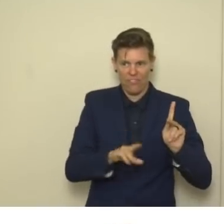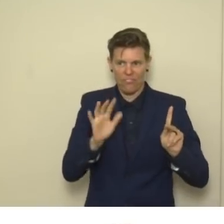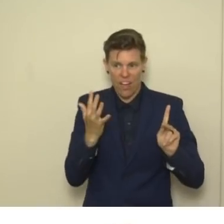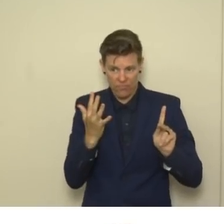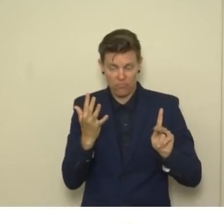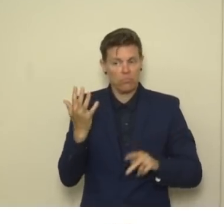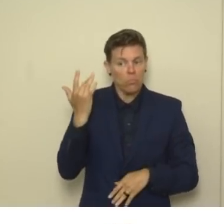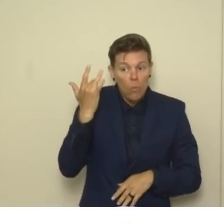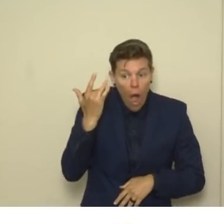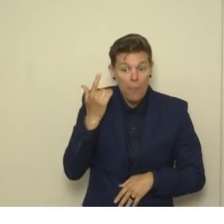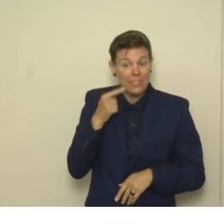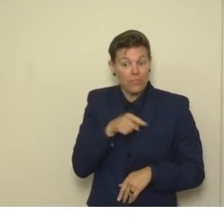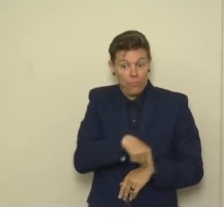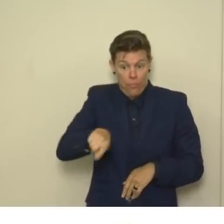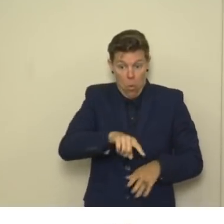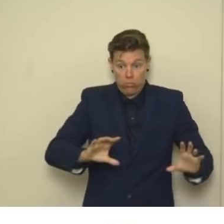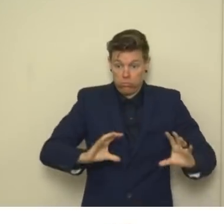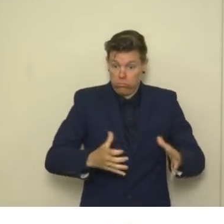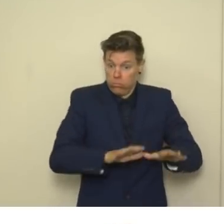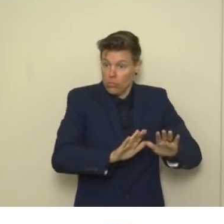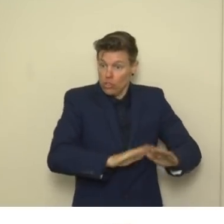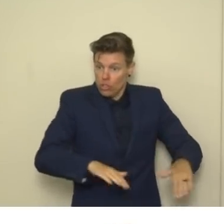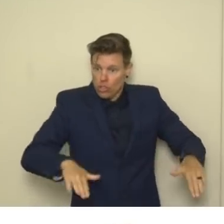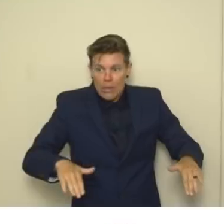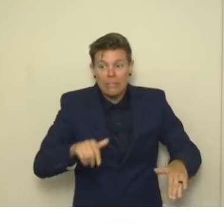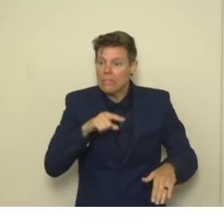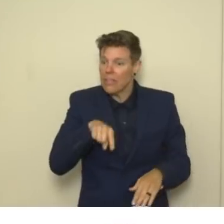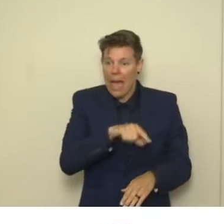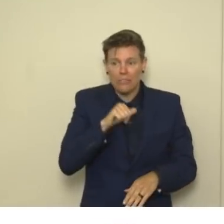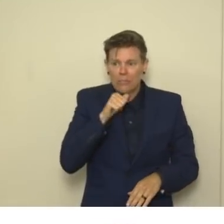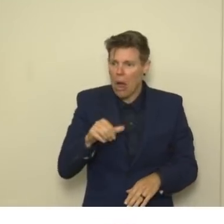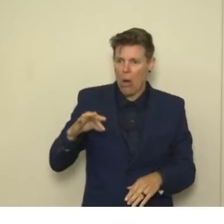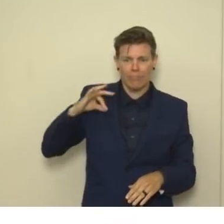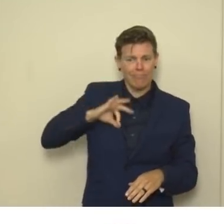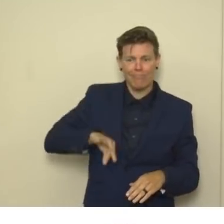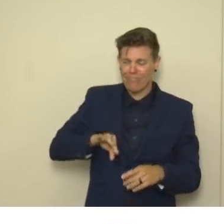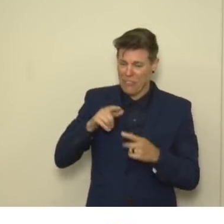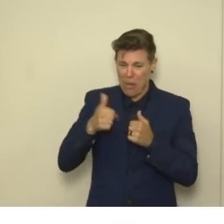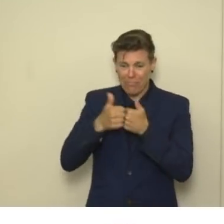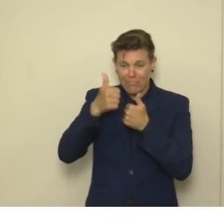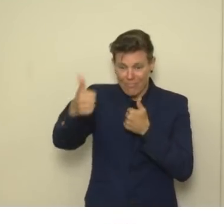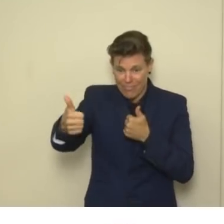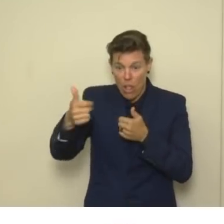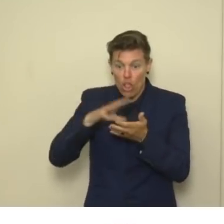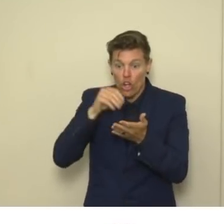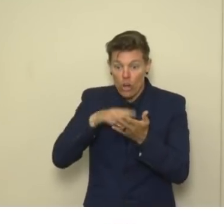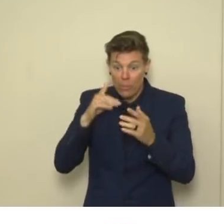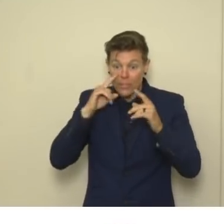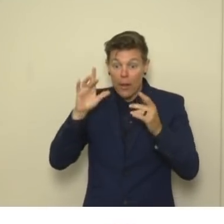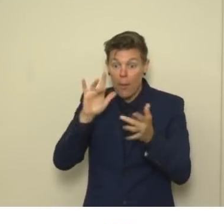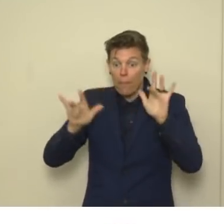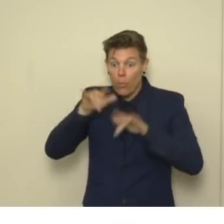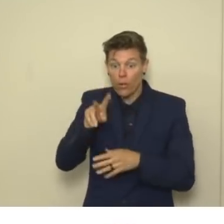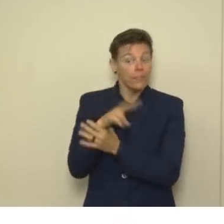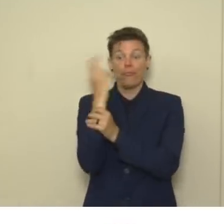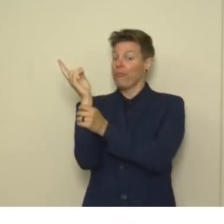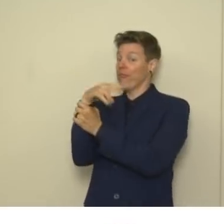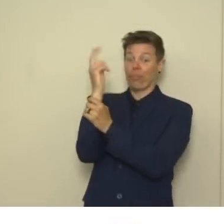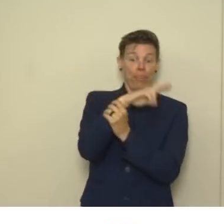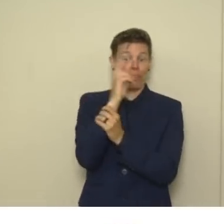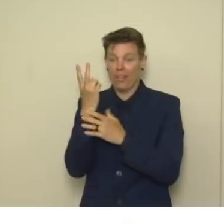time getting the most out of distance learning, all right? So that's an evidence-based situation that we know we need to deal with.